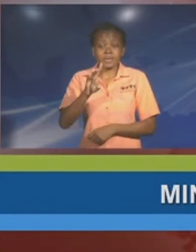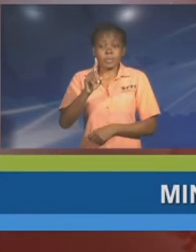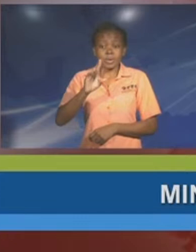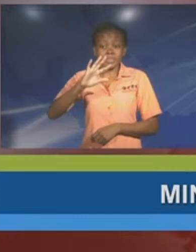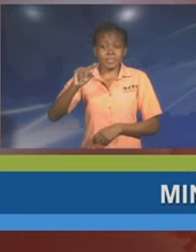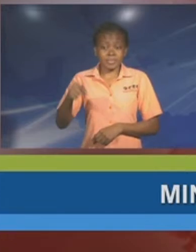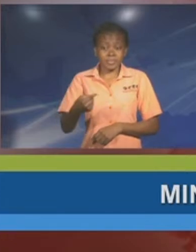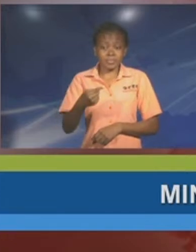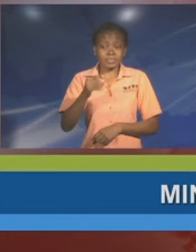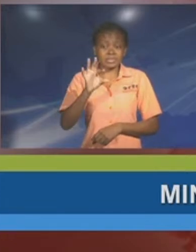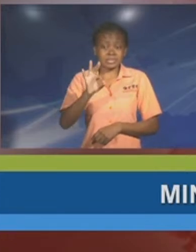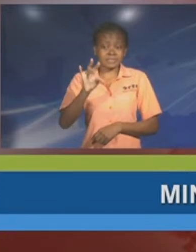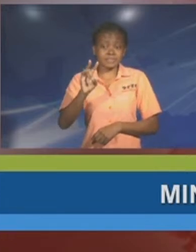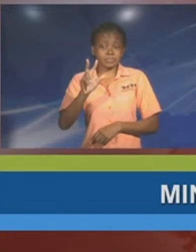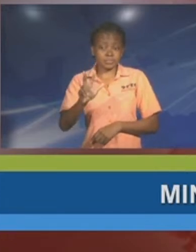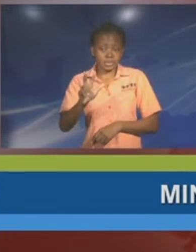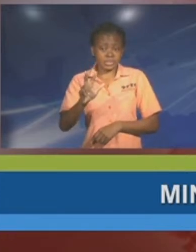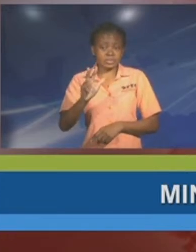715,973 persons.